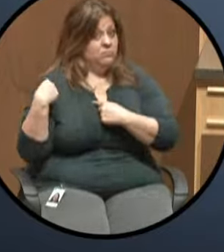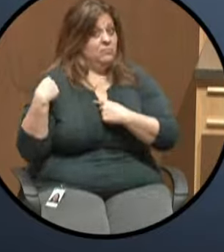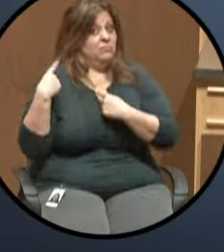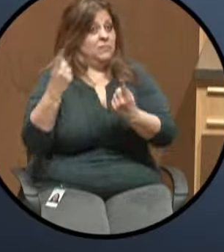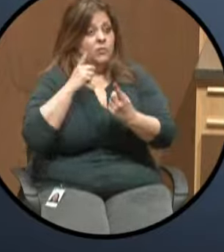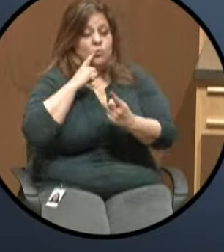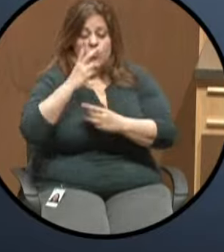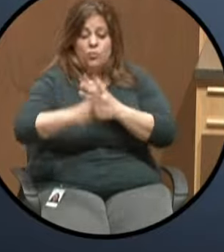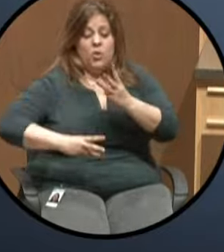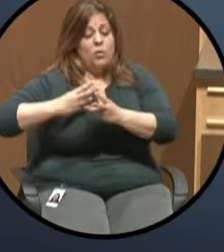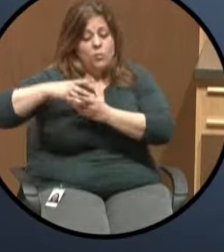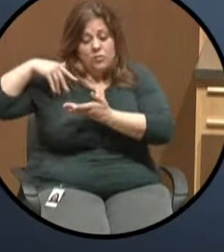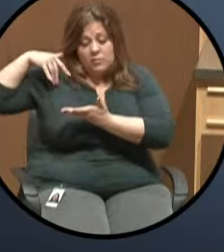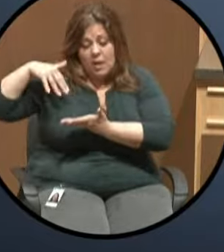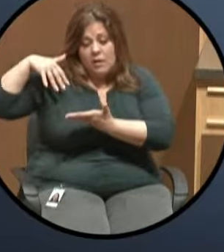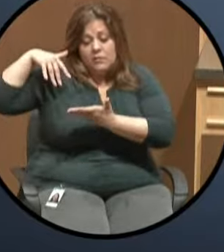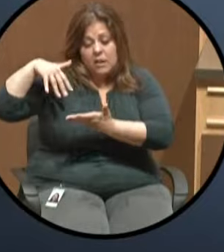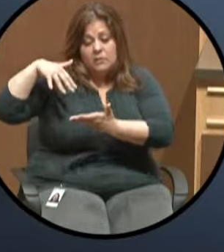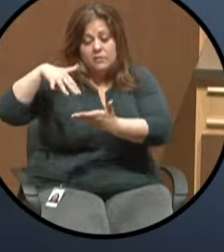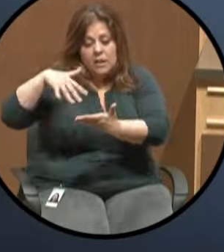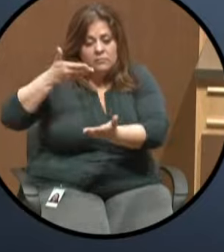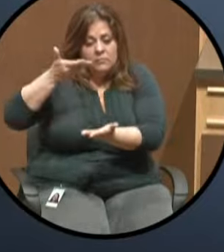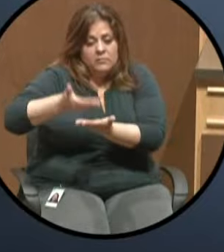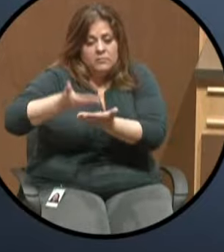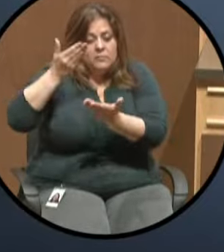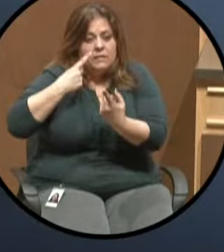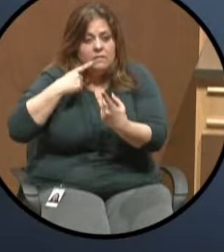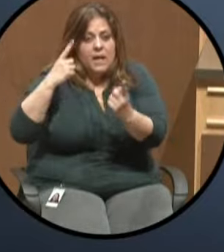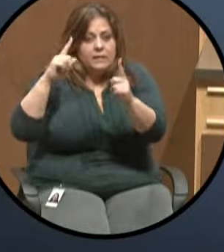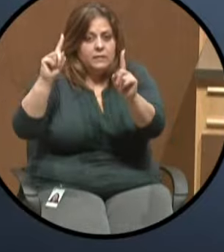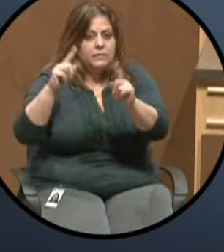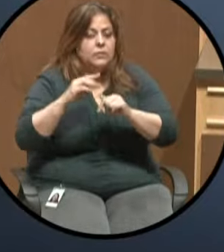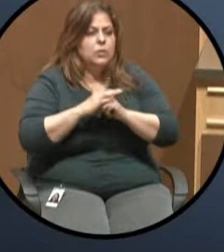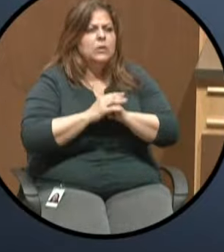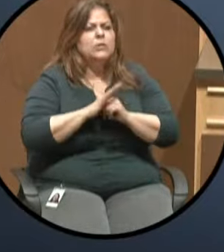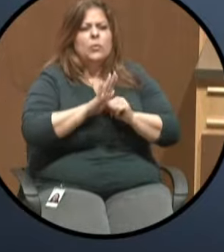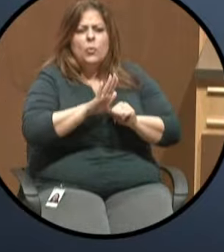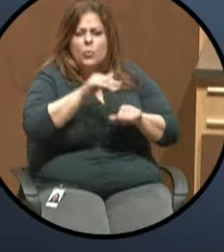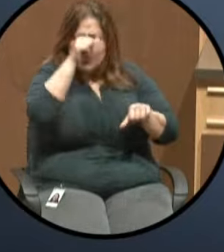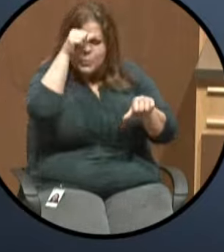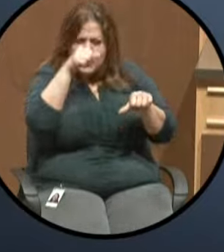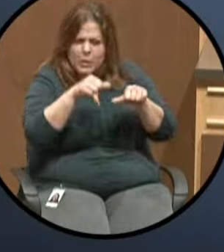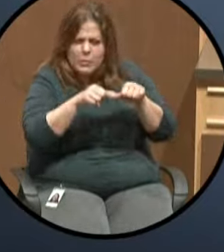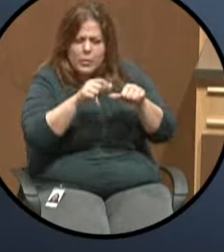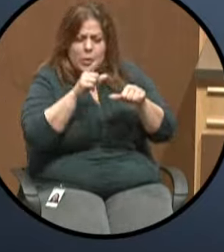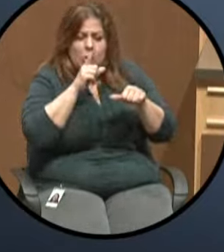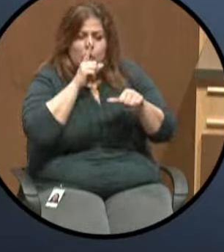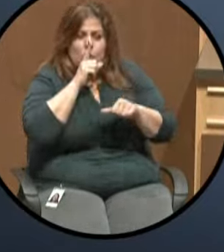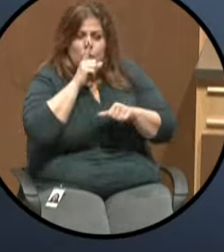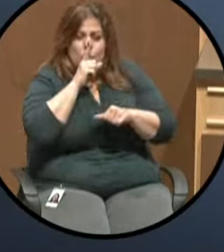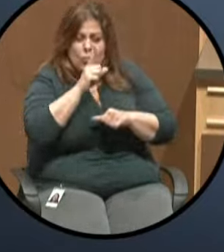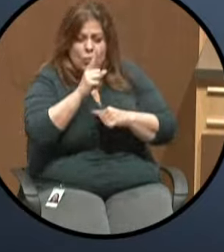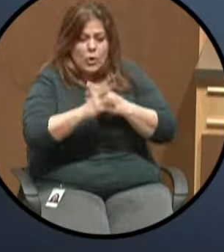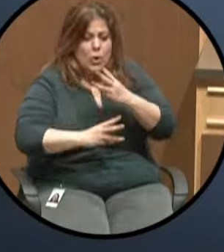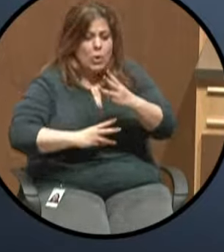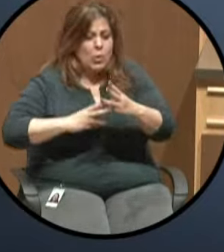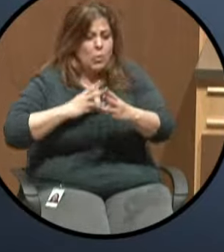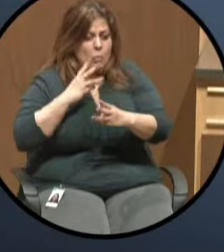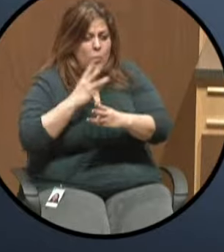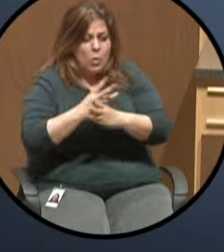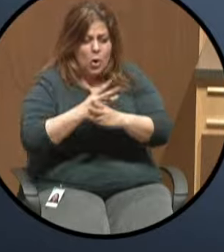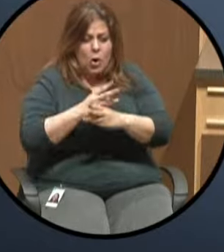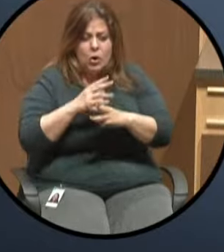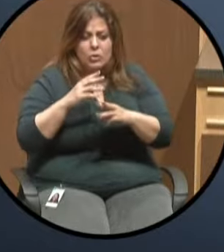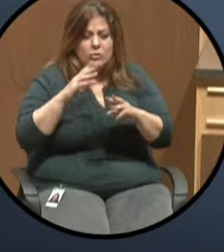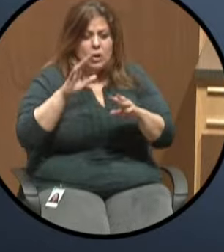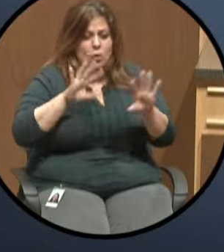published demonstrating effectiveness. Remember, we're not going to have a real-world gold standard trial called a randomized controlled trial